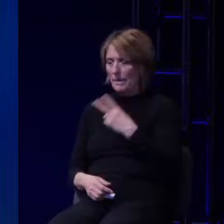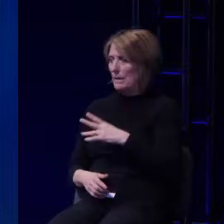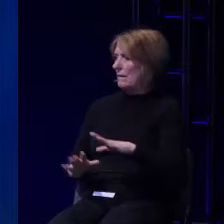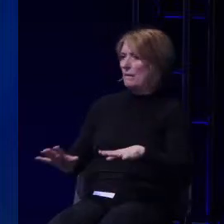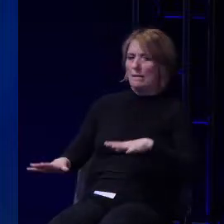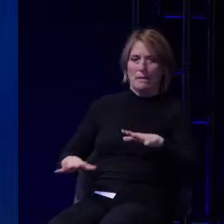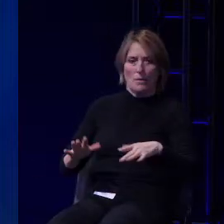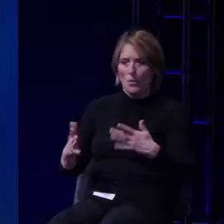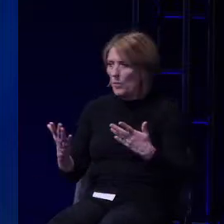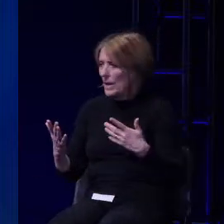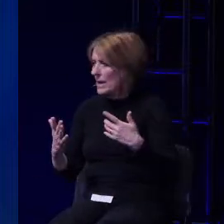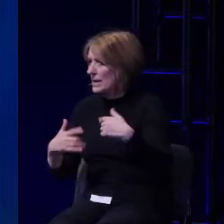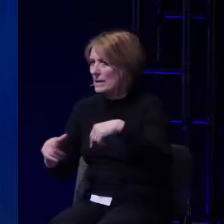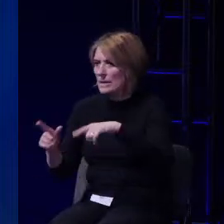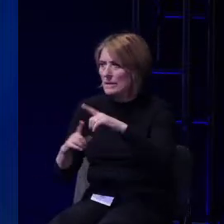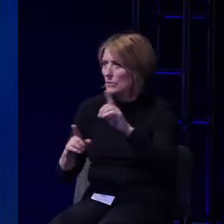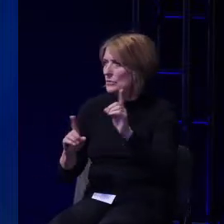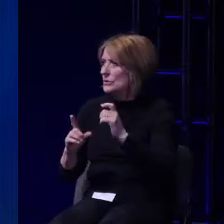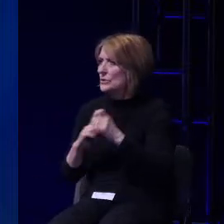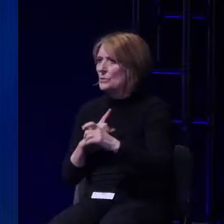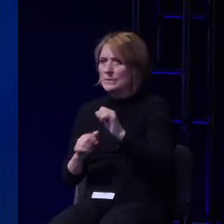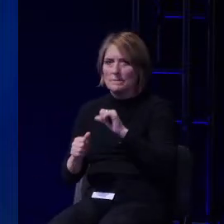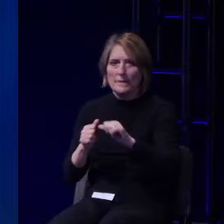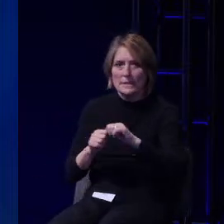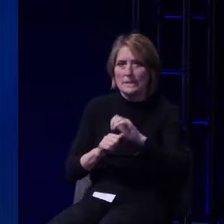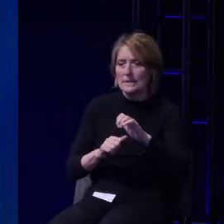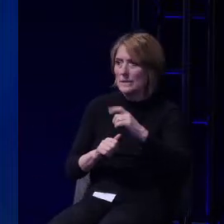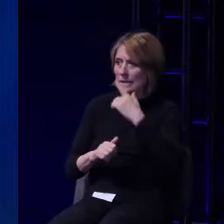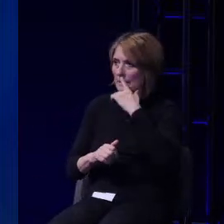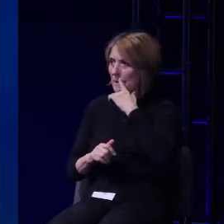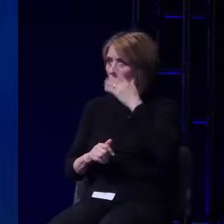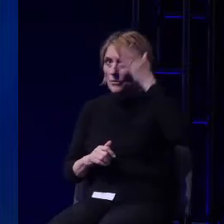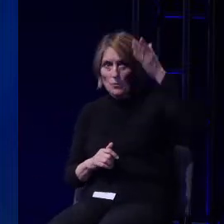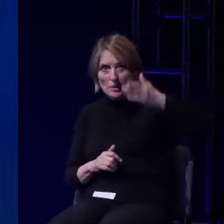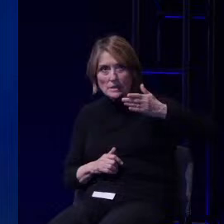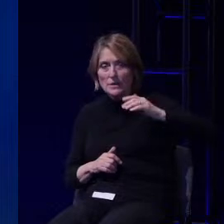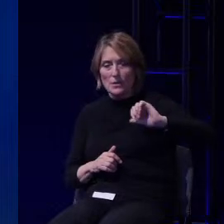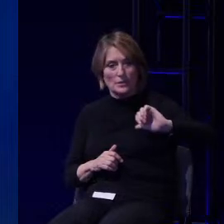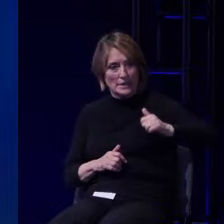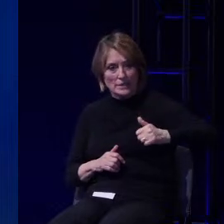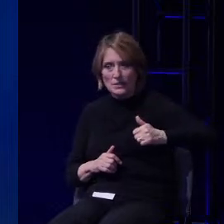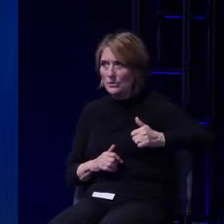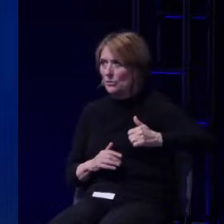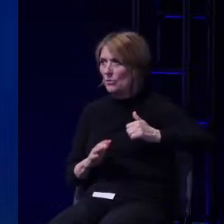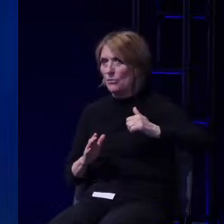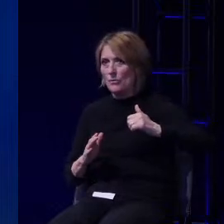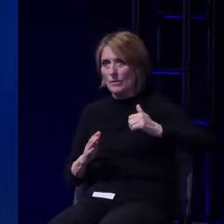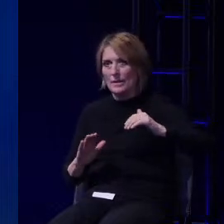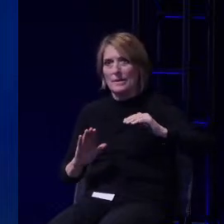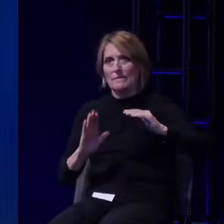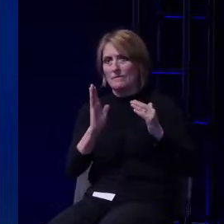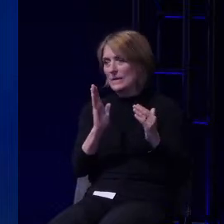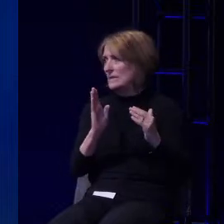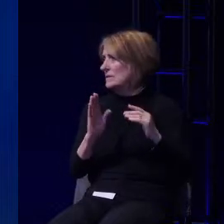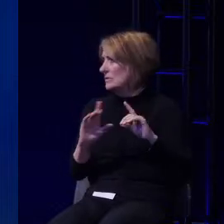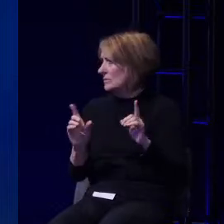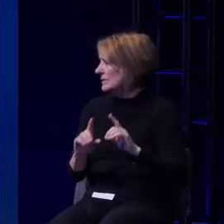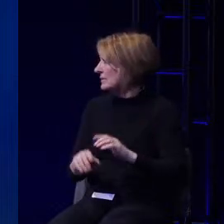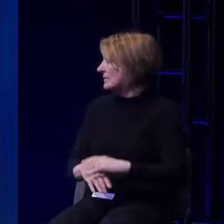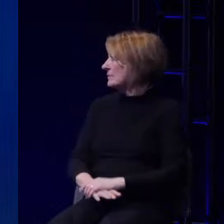decision what's the best thing, against the windows, next to the windows, whatever. Yeah. Which